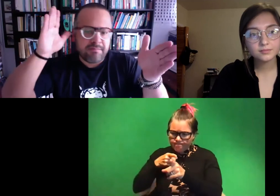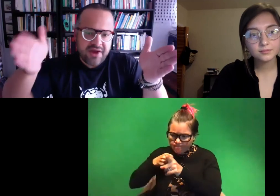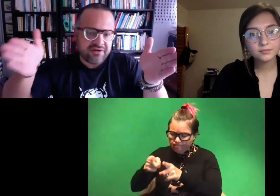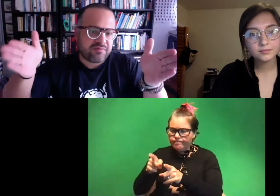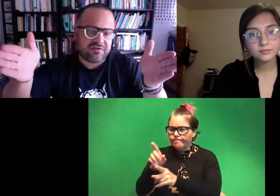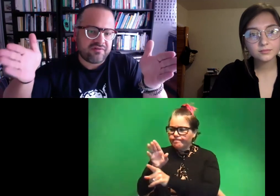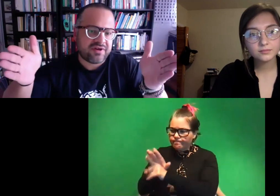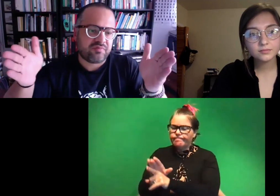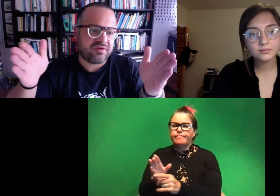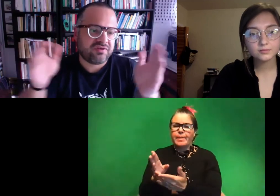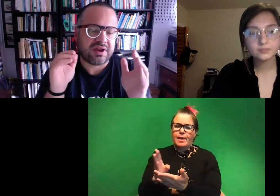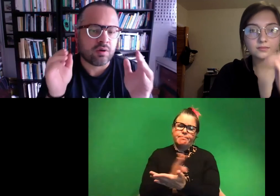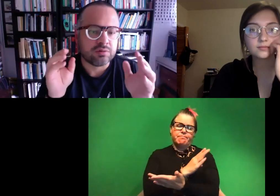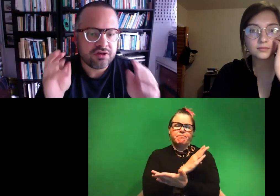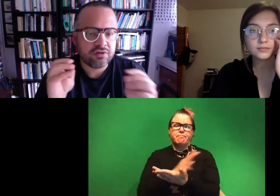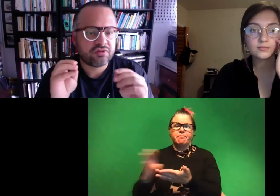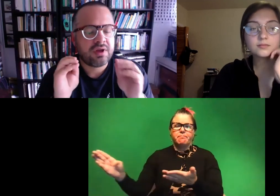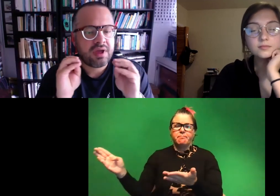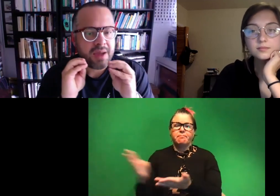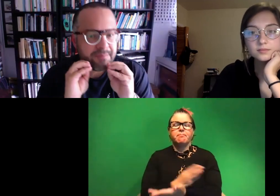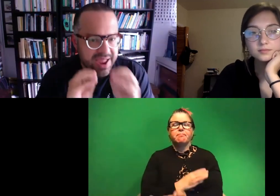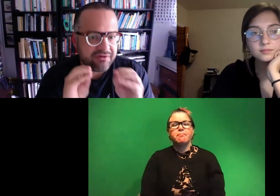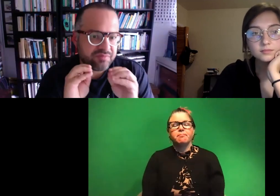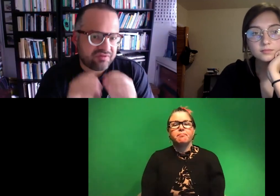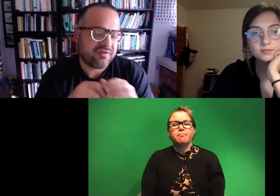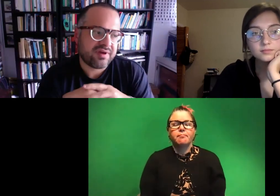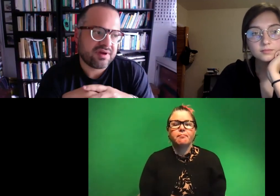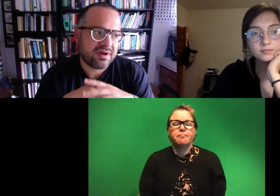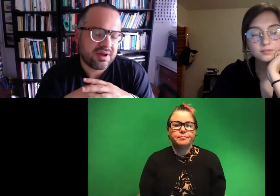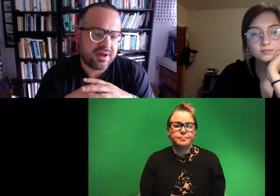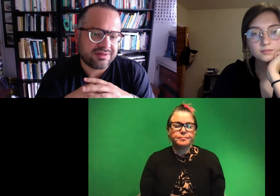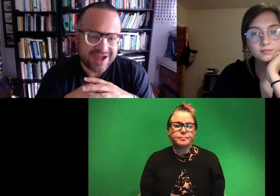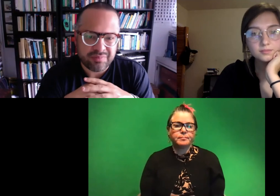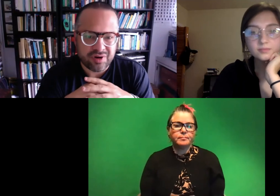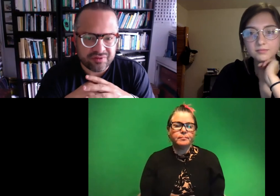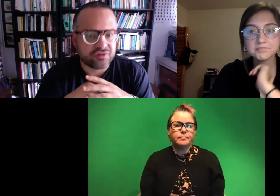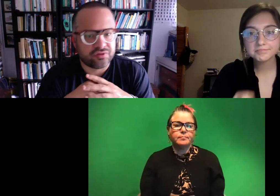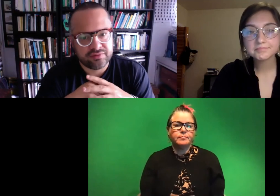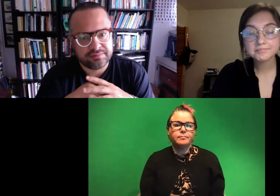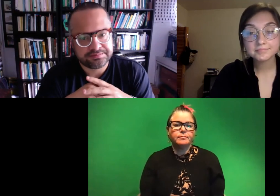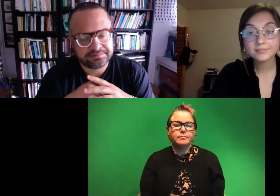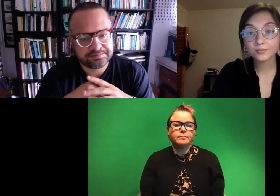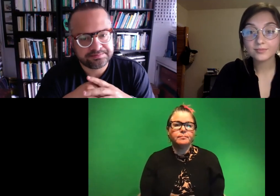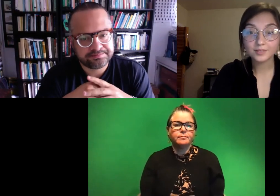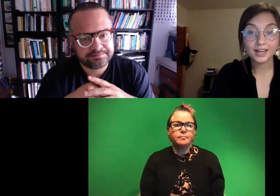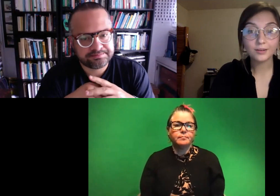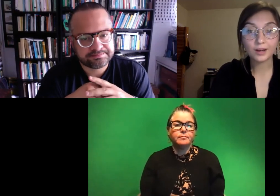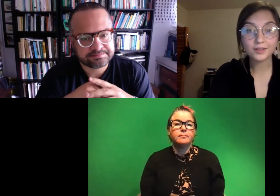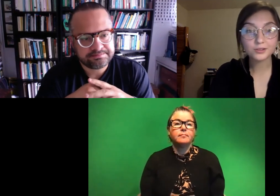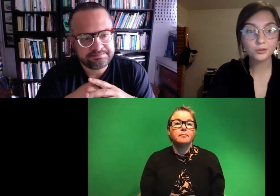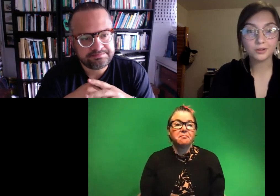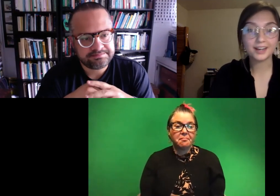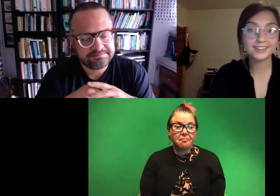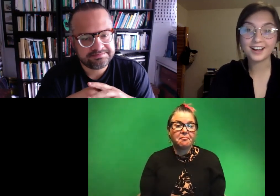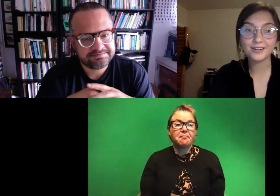and very specific species that only use a very specific type of resource. Yeah, wow,